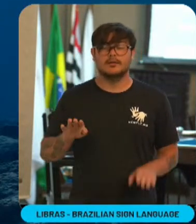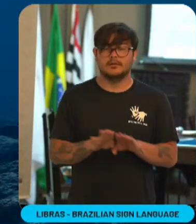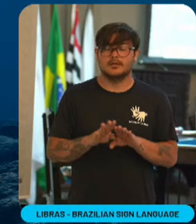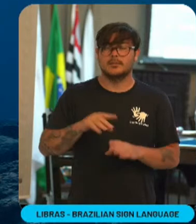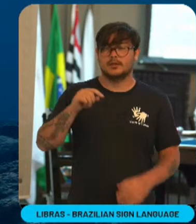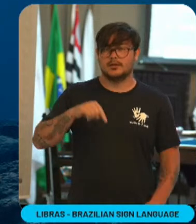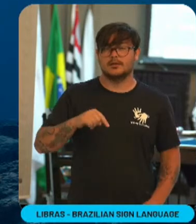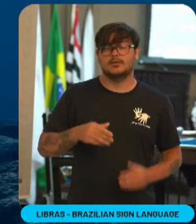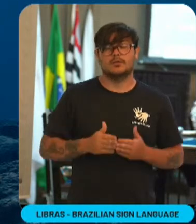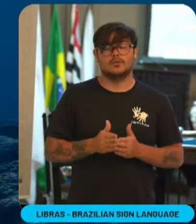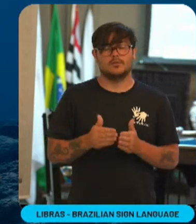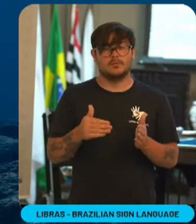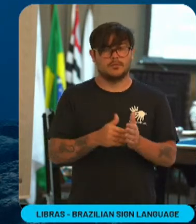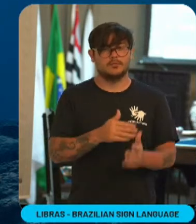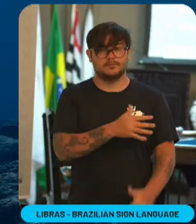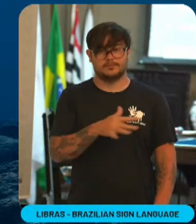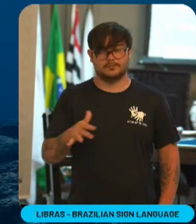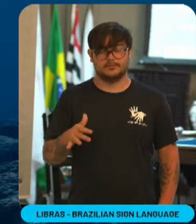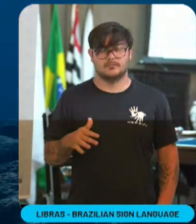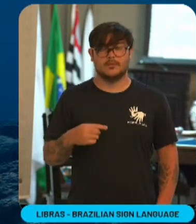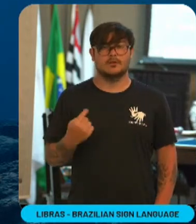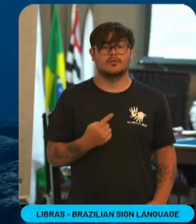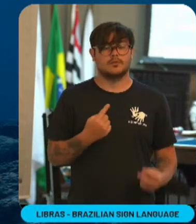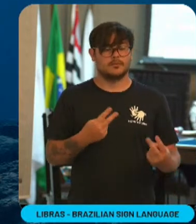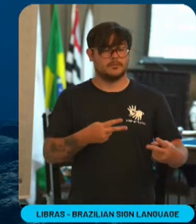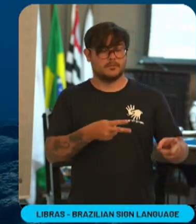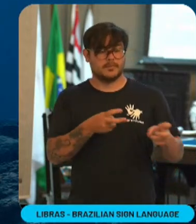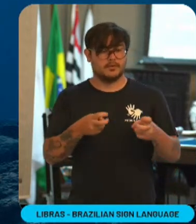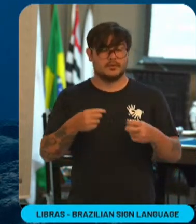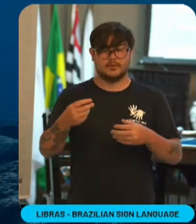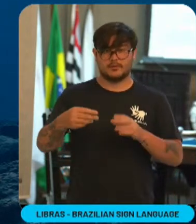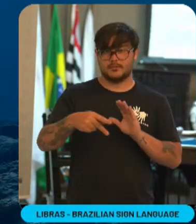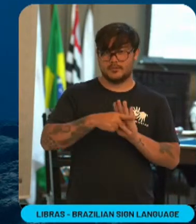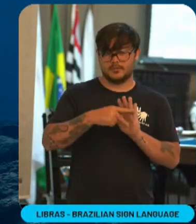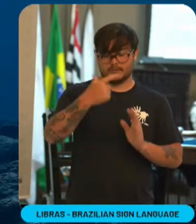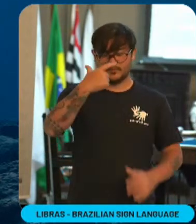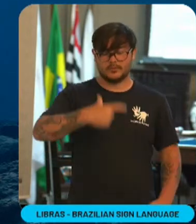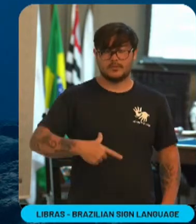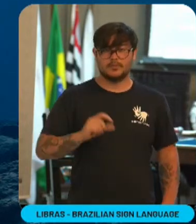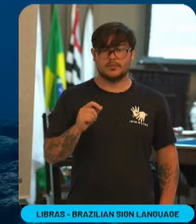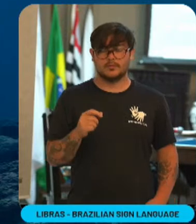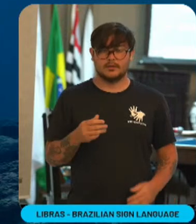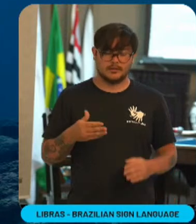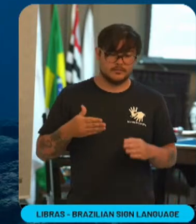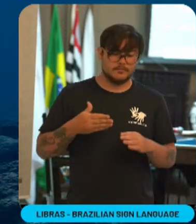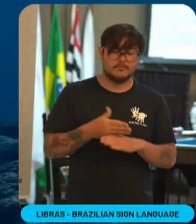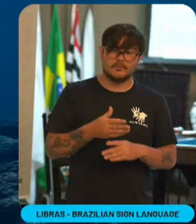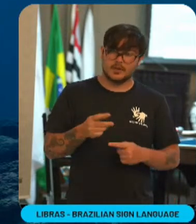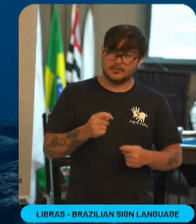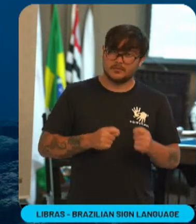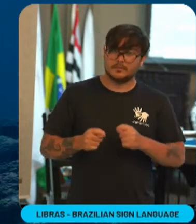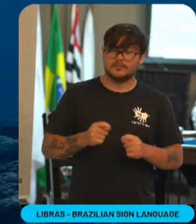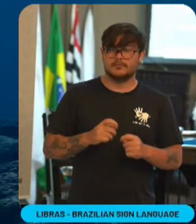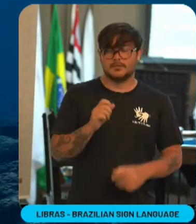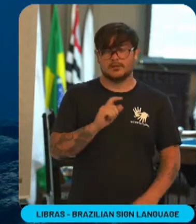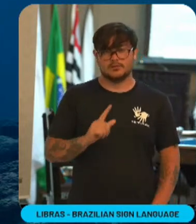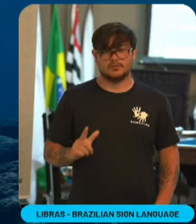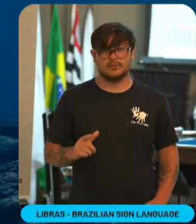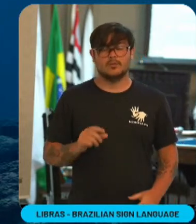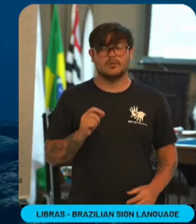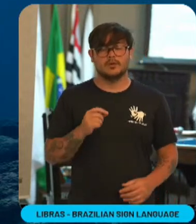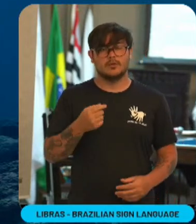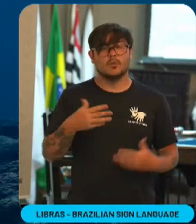port terminals. One of them is the port of Santos for coast navigation. So Brazil sees we